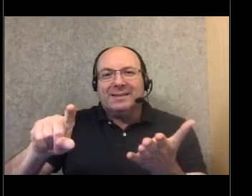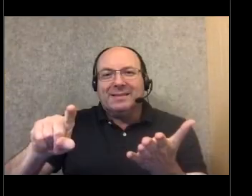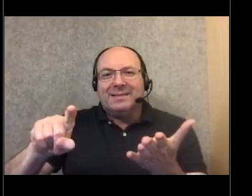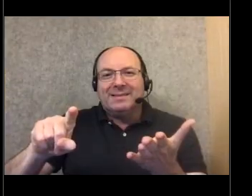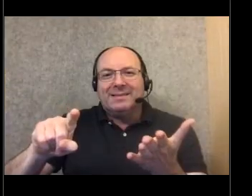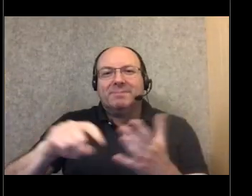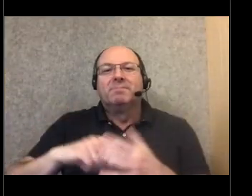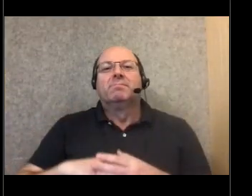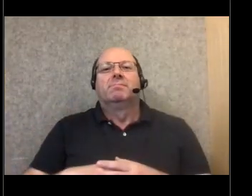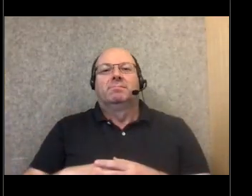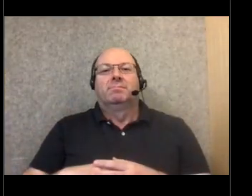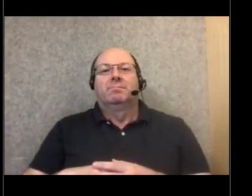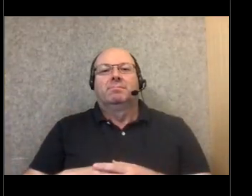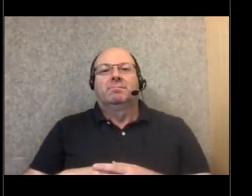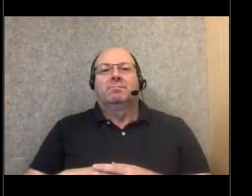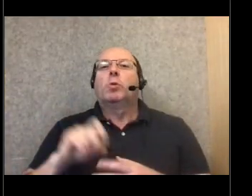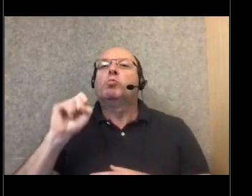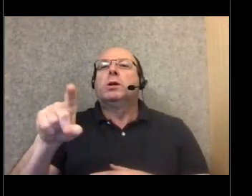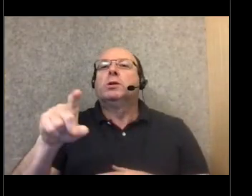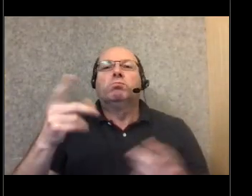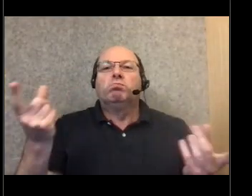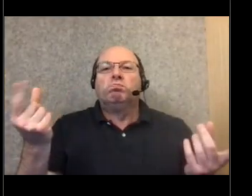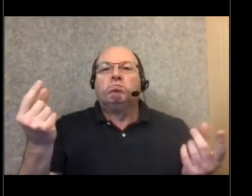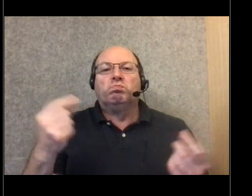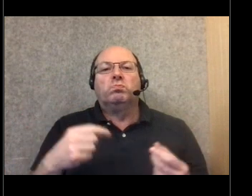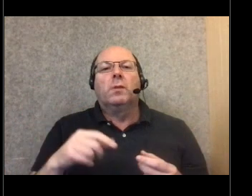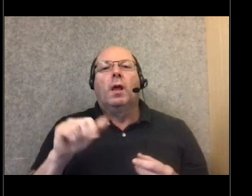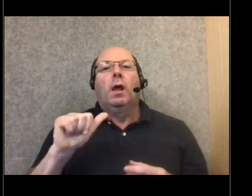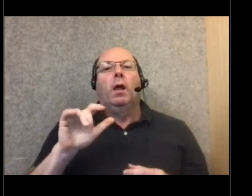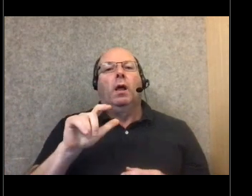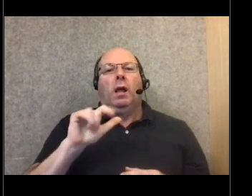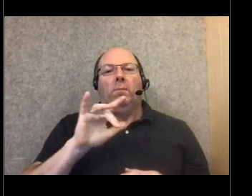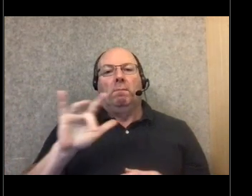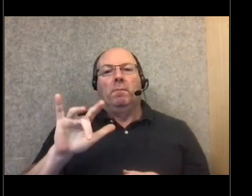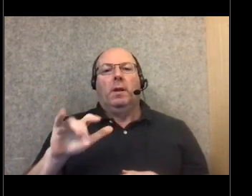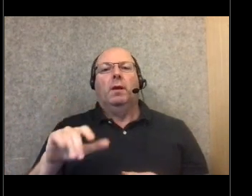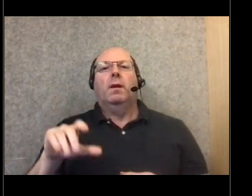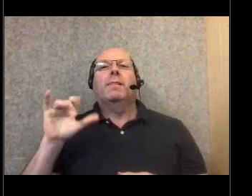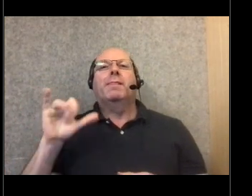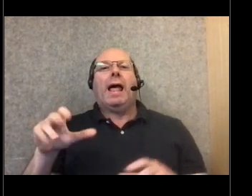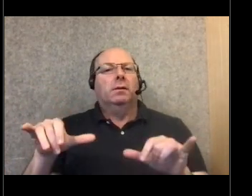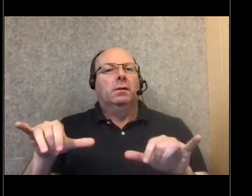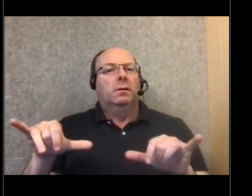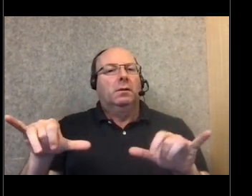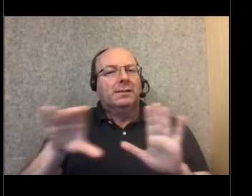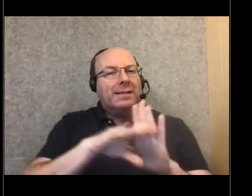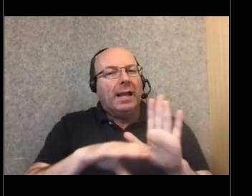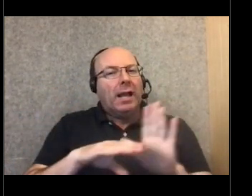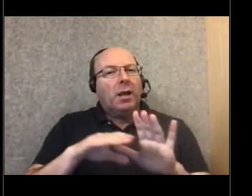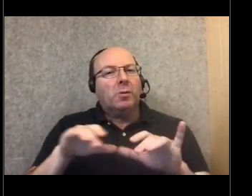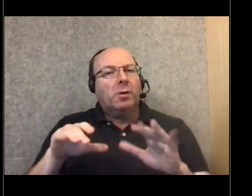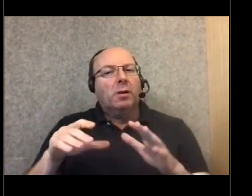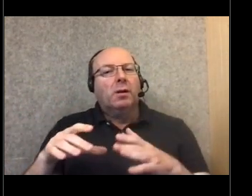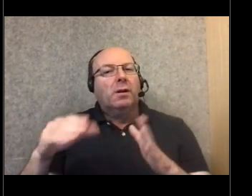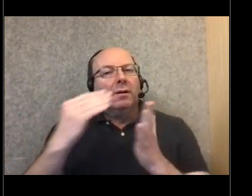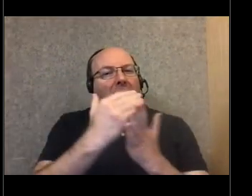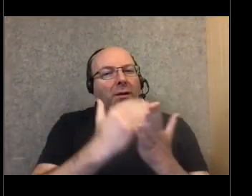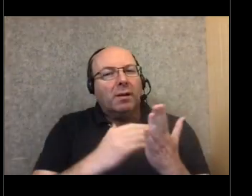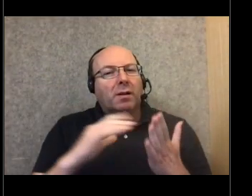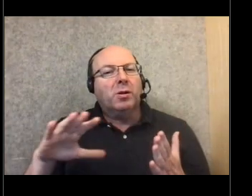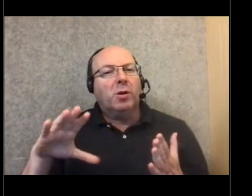The knowledge check reads: a blank is a standard, guideline, or